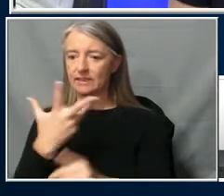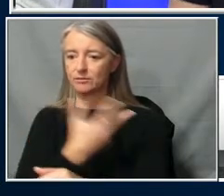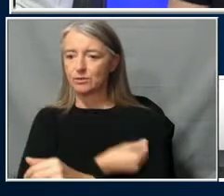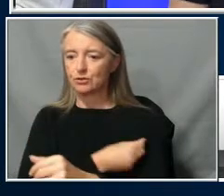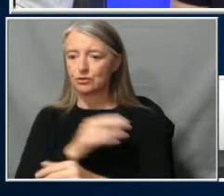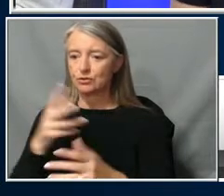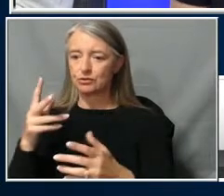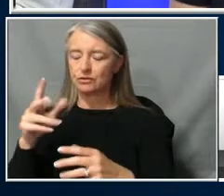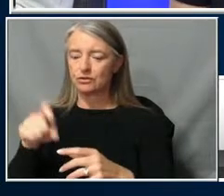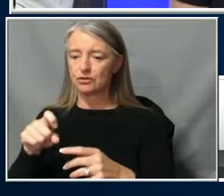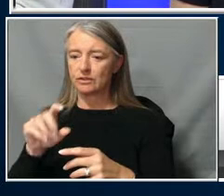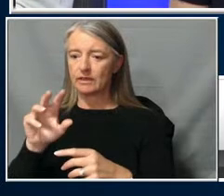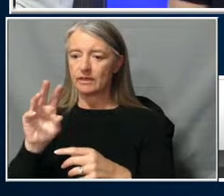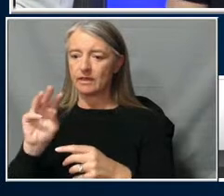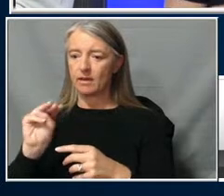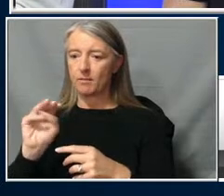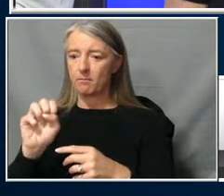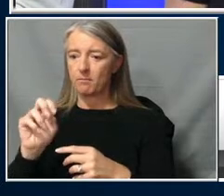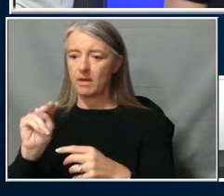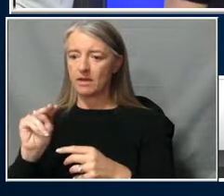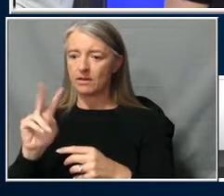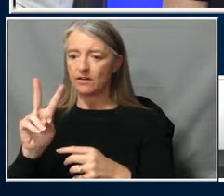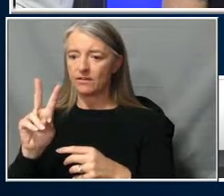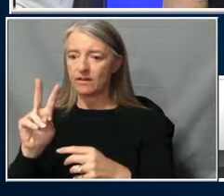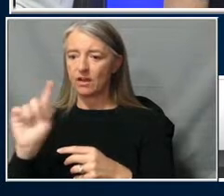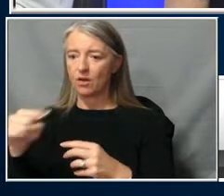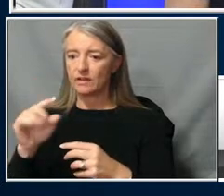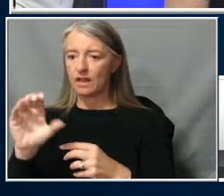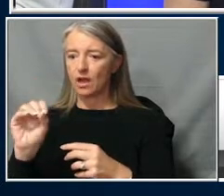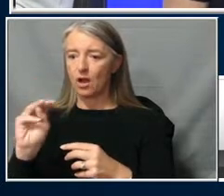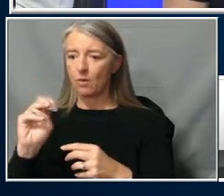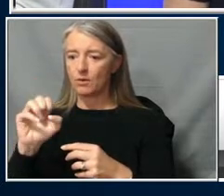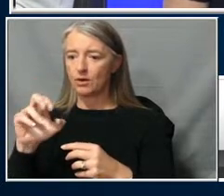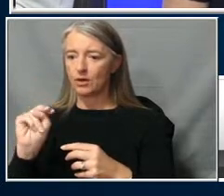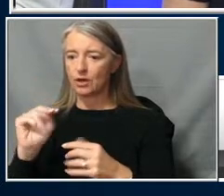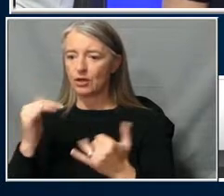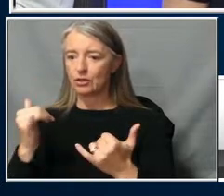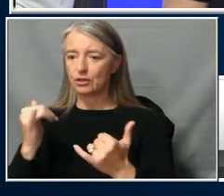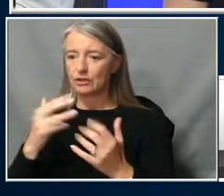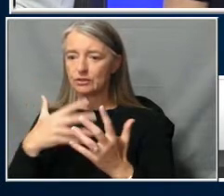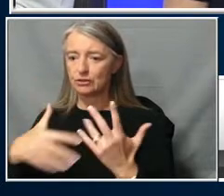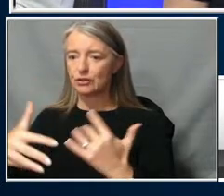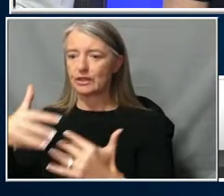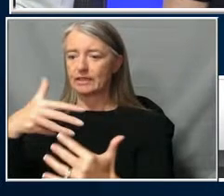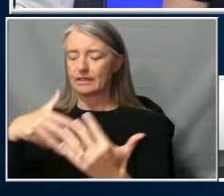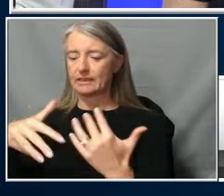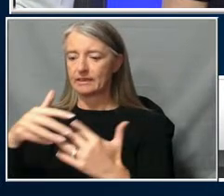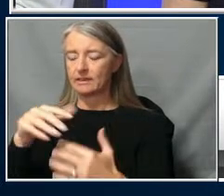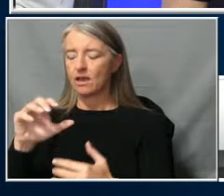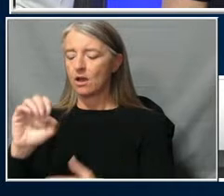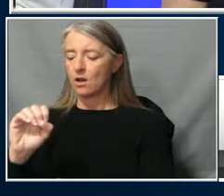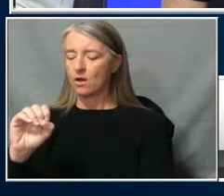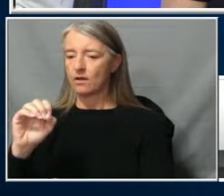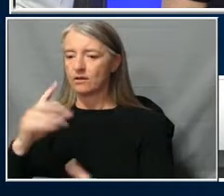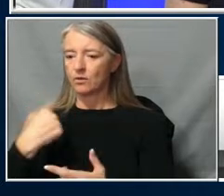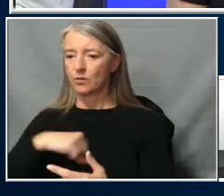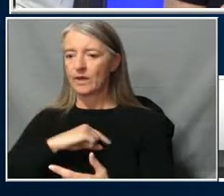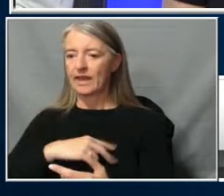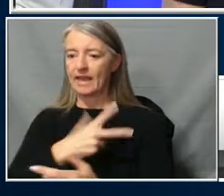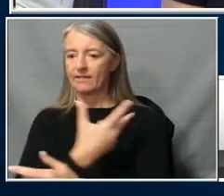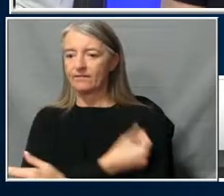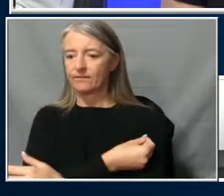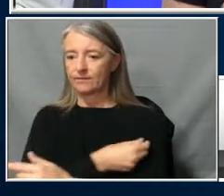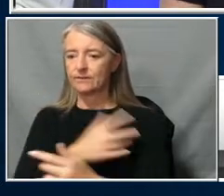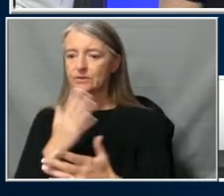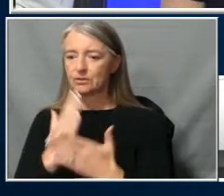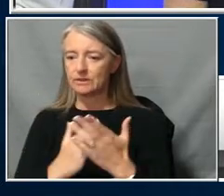be monovalent and only target the Omicron variant that is currently circulating. Now, currently, we have bivalent boosters that target an earlier version